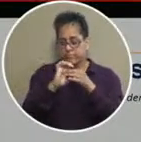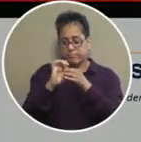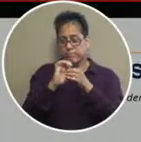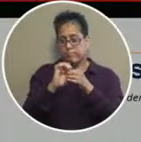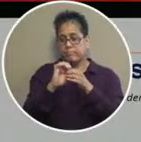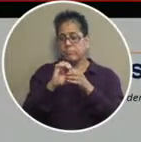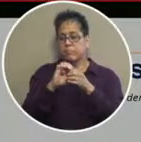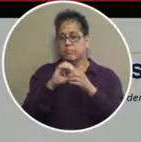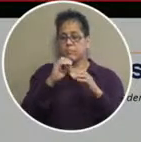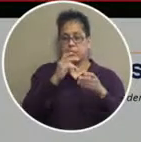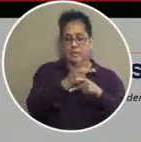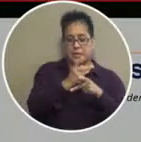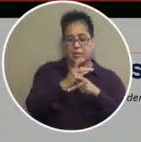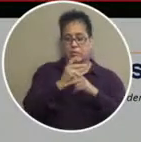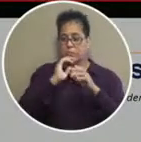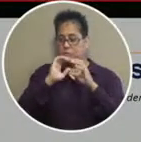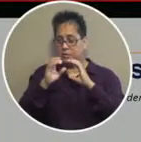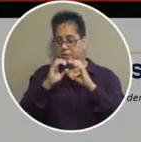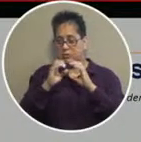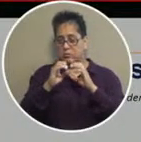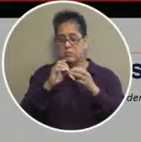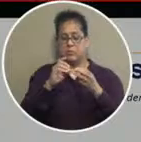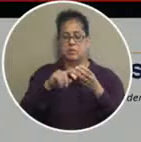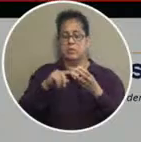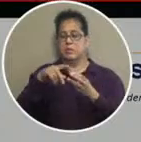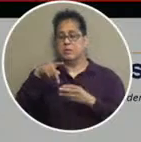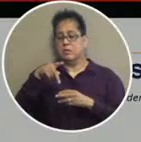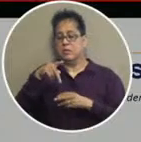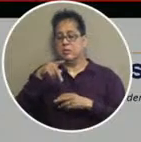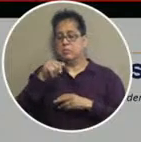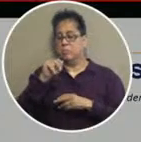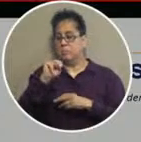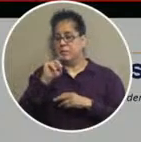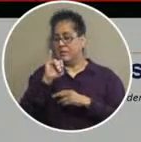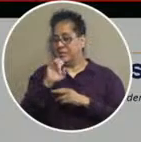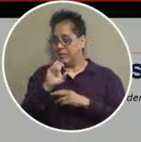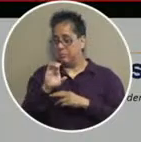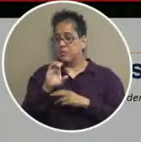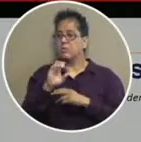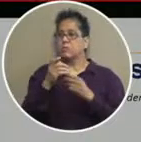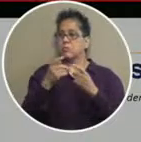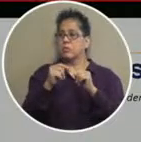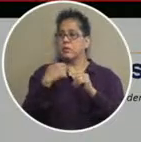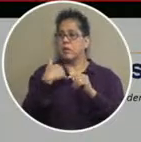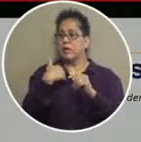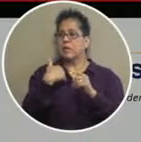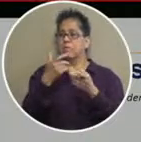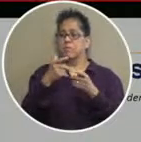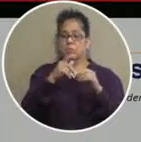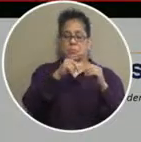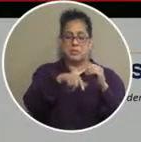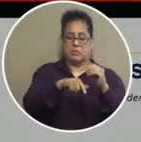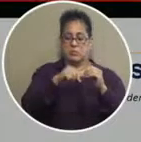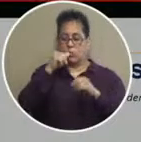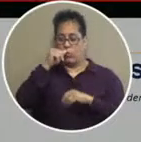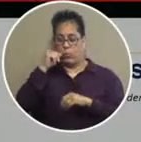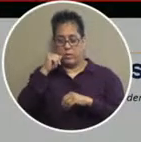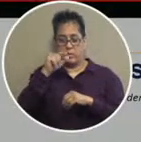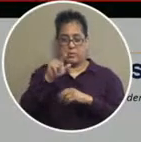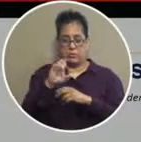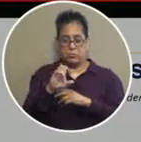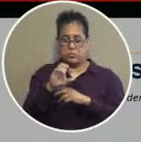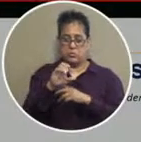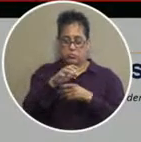enhance communication, tackle this pandemic as a region, creating a coordinated and seamless response between El Paso, Ciudad Juarez, and